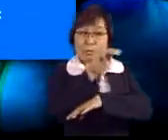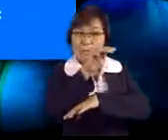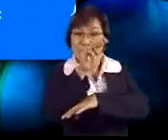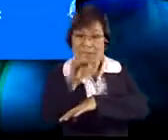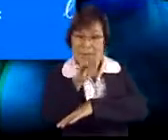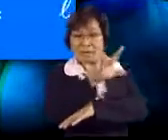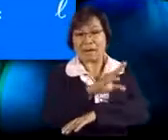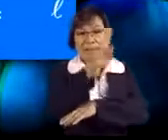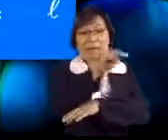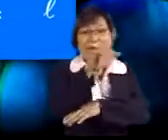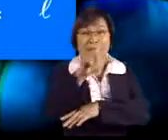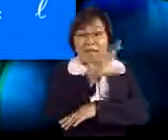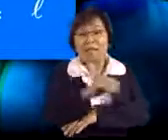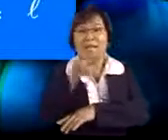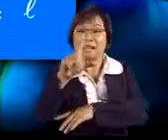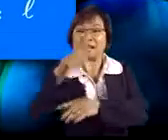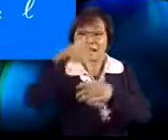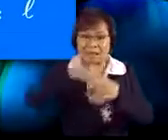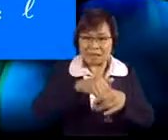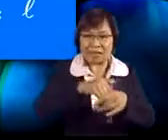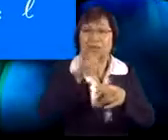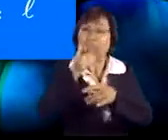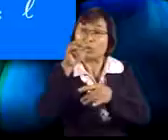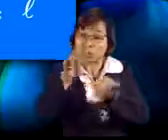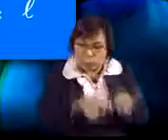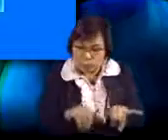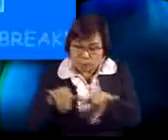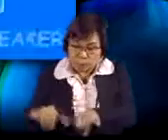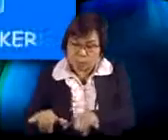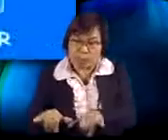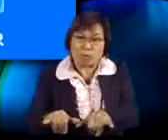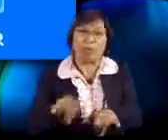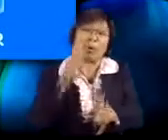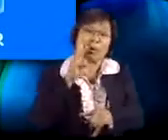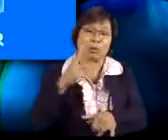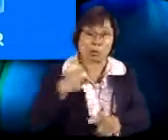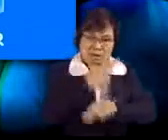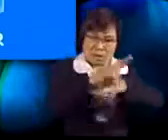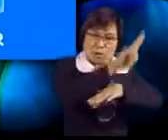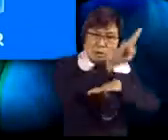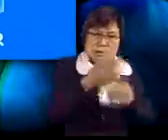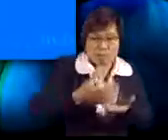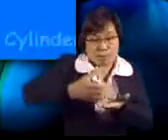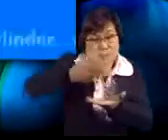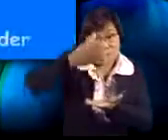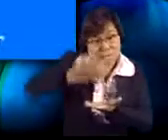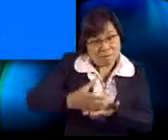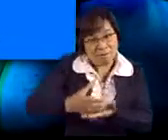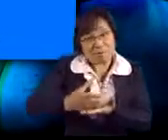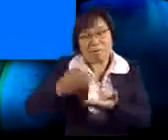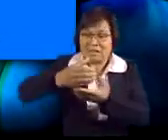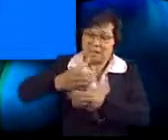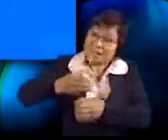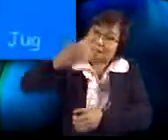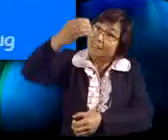and liters as a unit in measuring volume of liquid. We can use a beaker, a